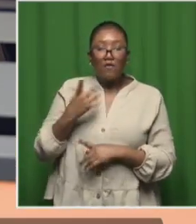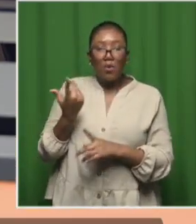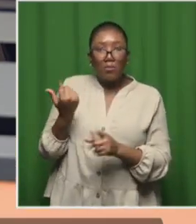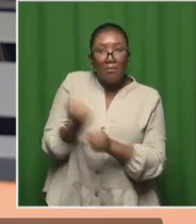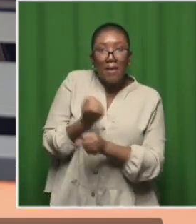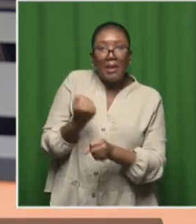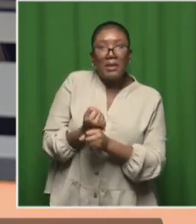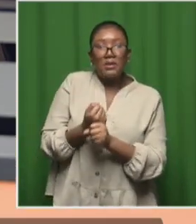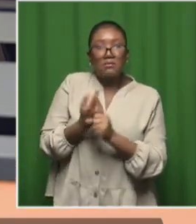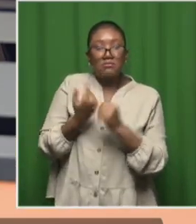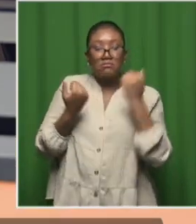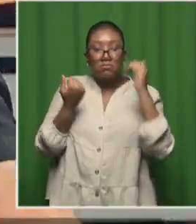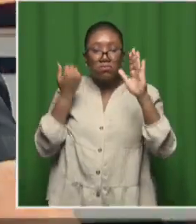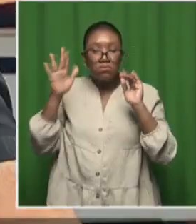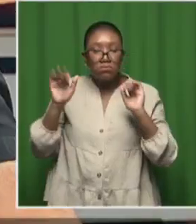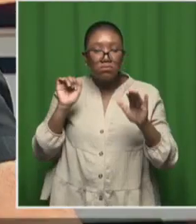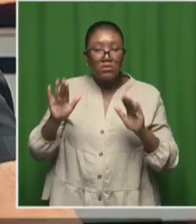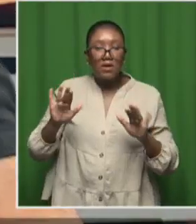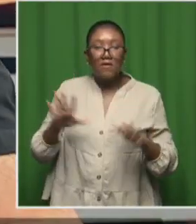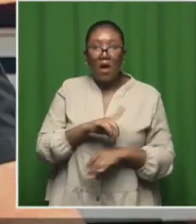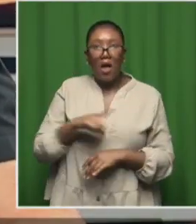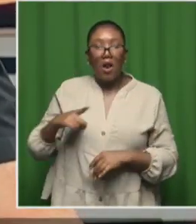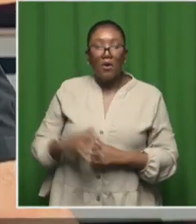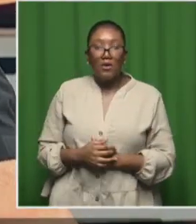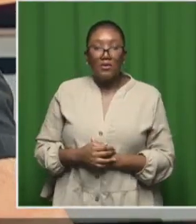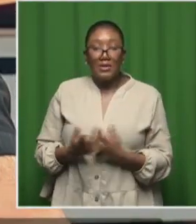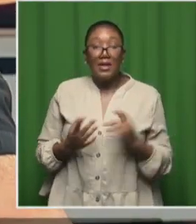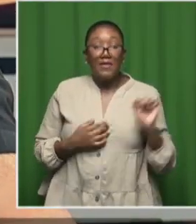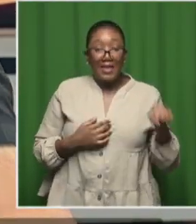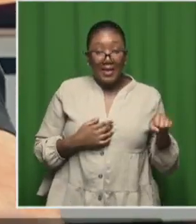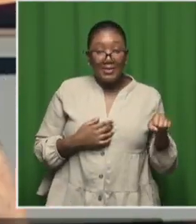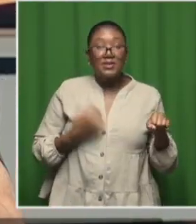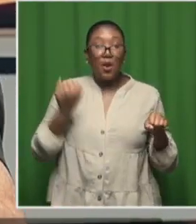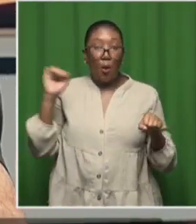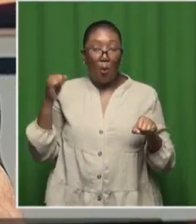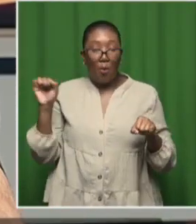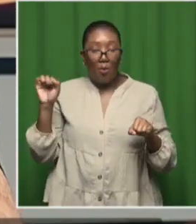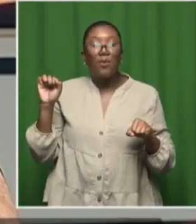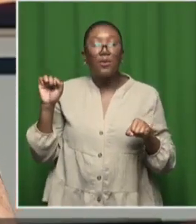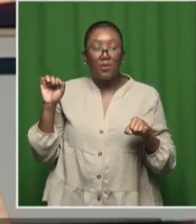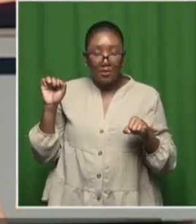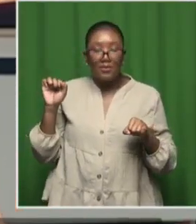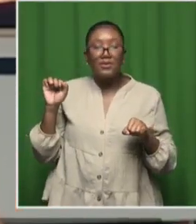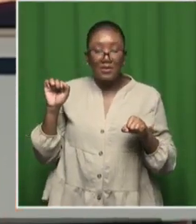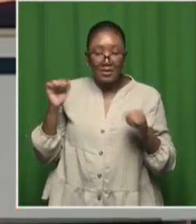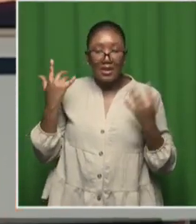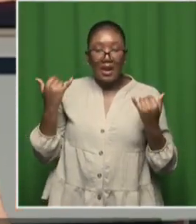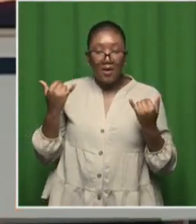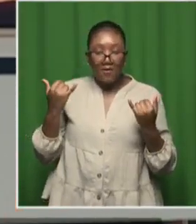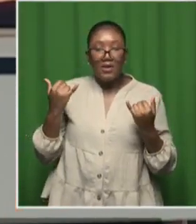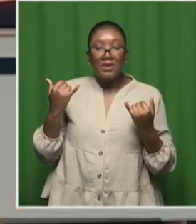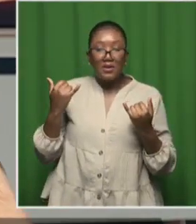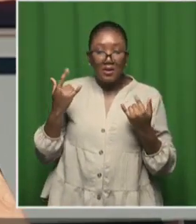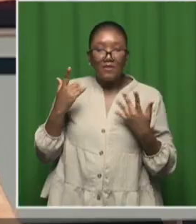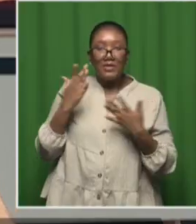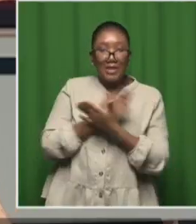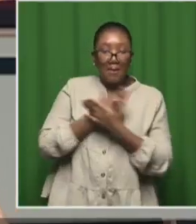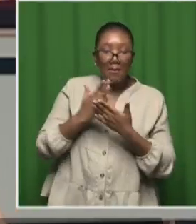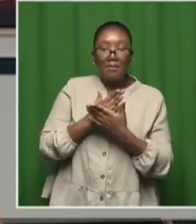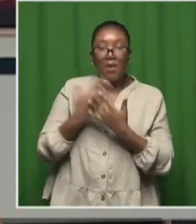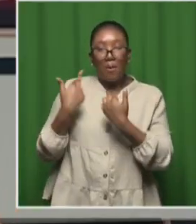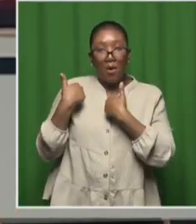all those elements? Yes and no. Okay. All these works, different works, deal with